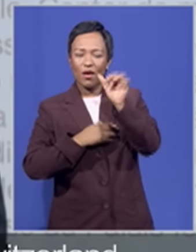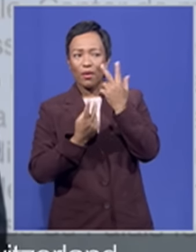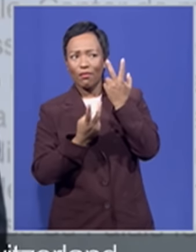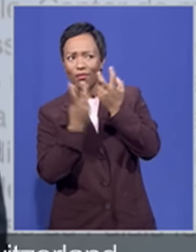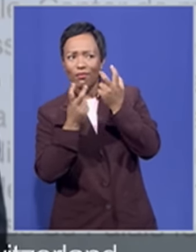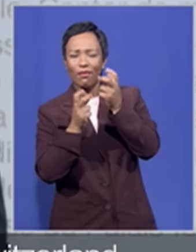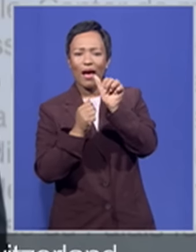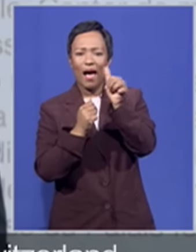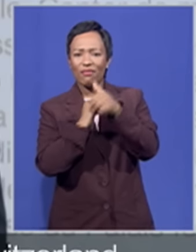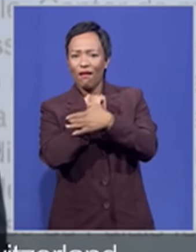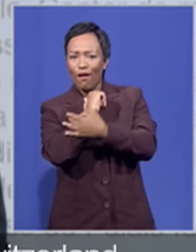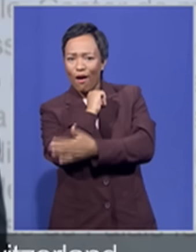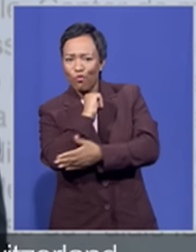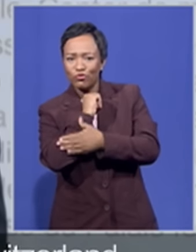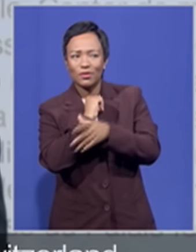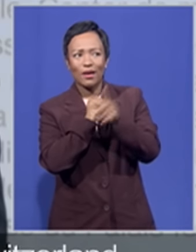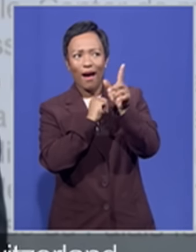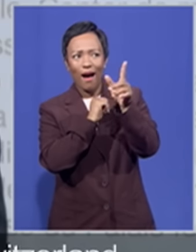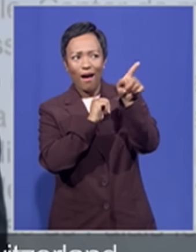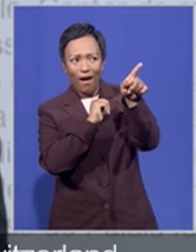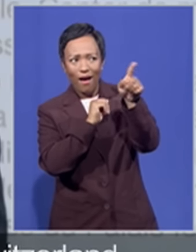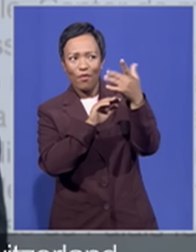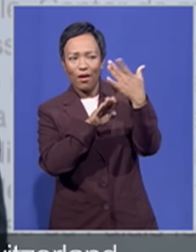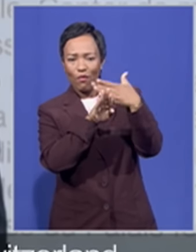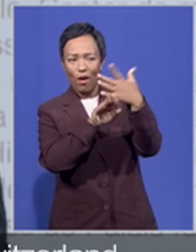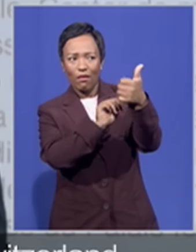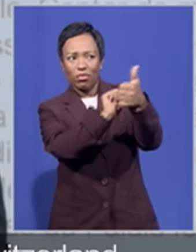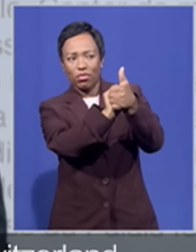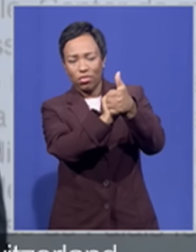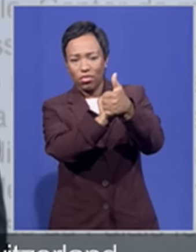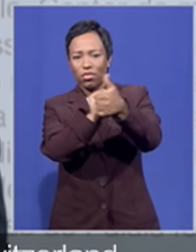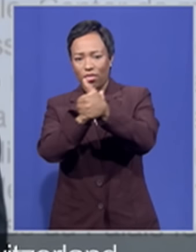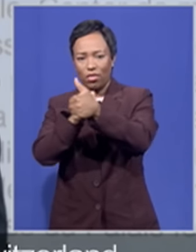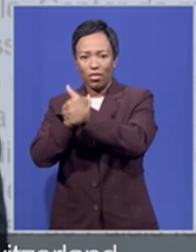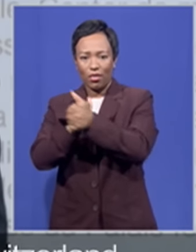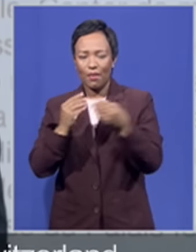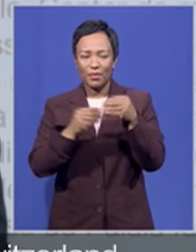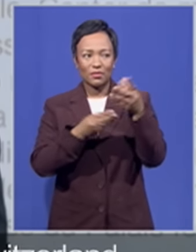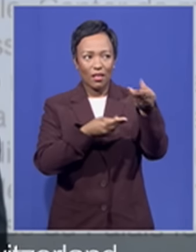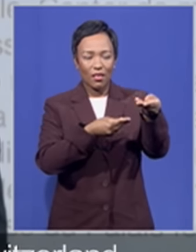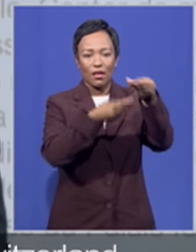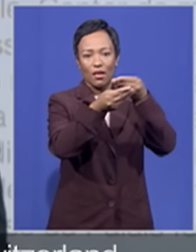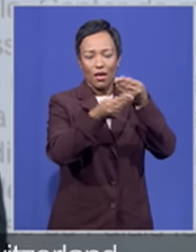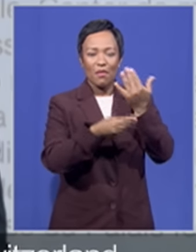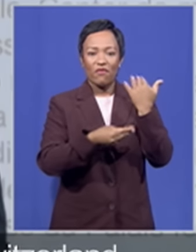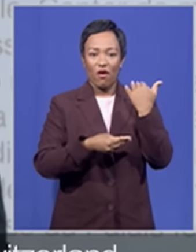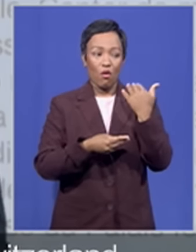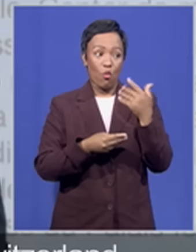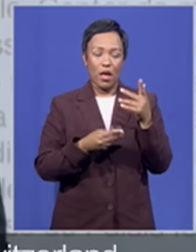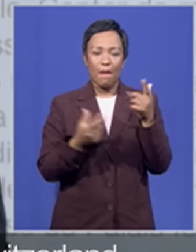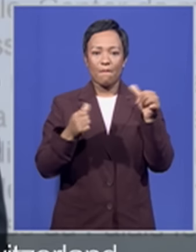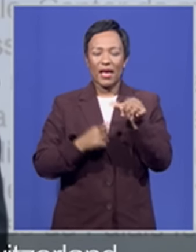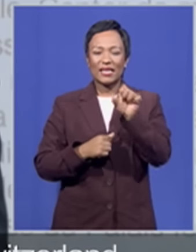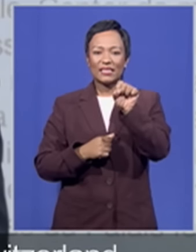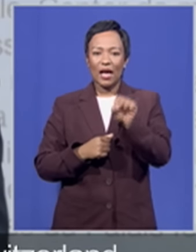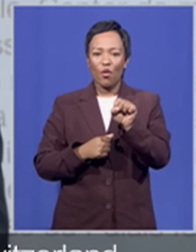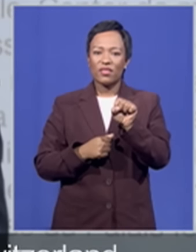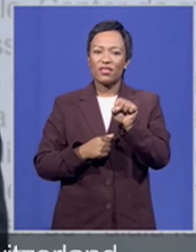wings more effectively to other markets. We've just returned from Southeast Asia, where we visited